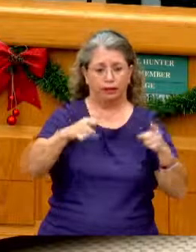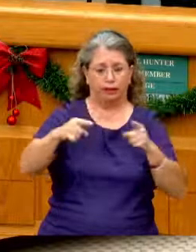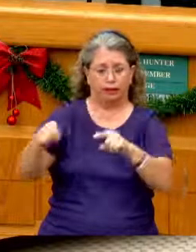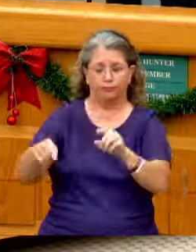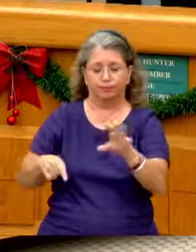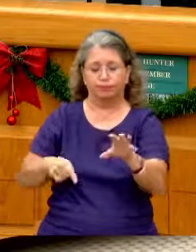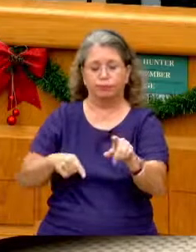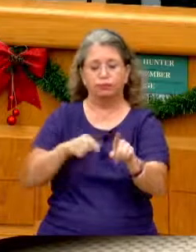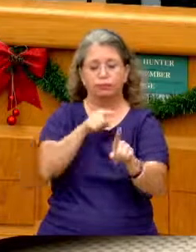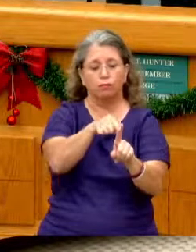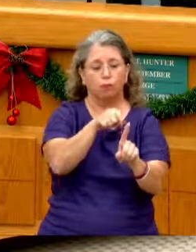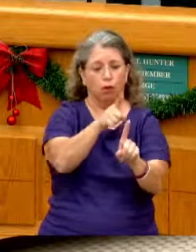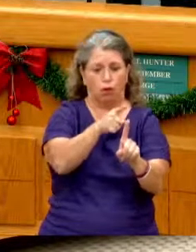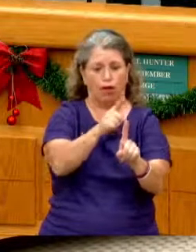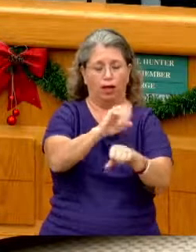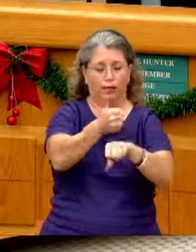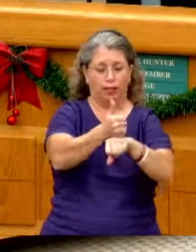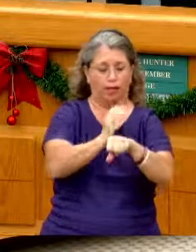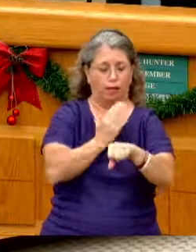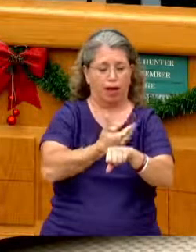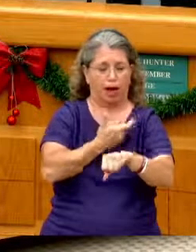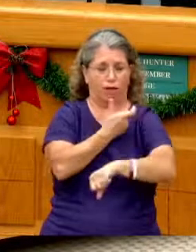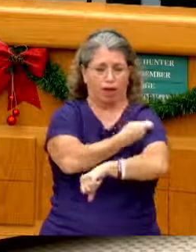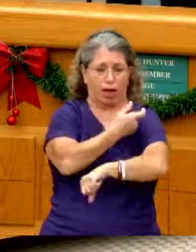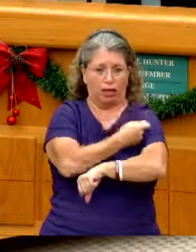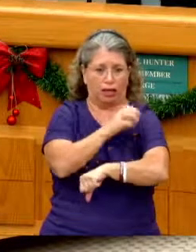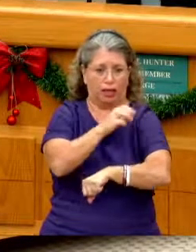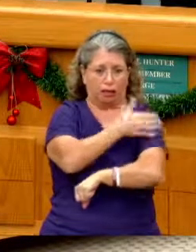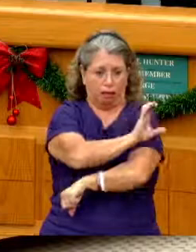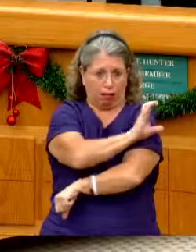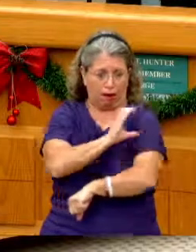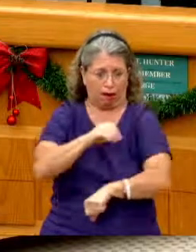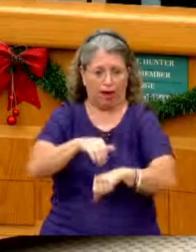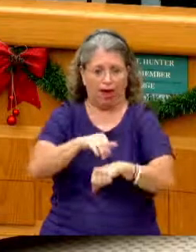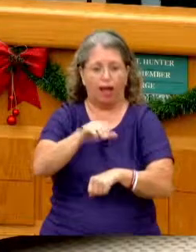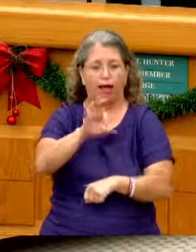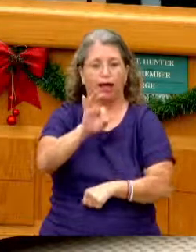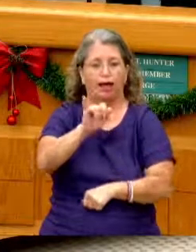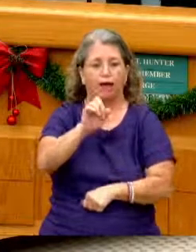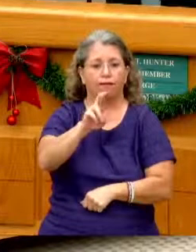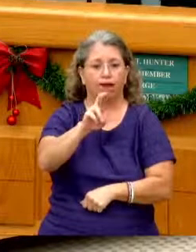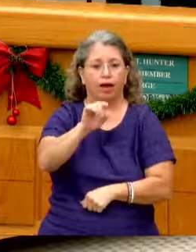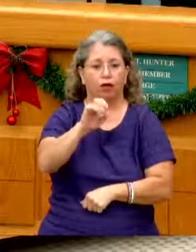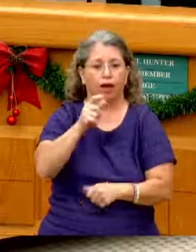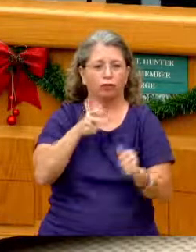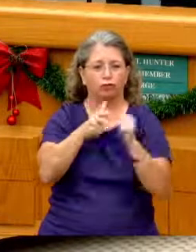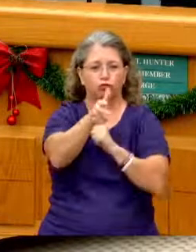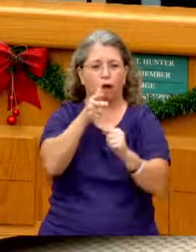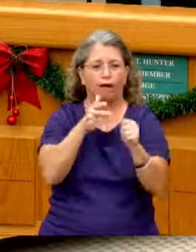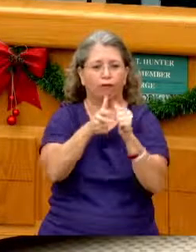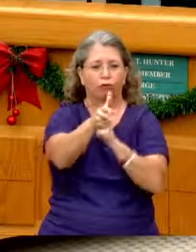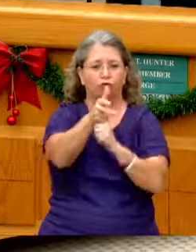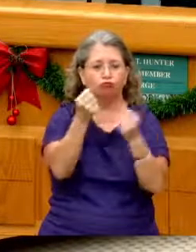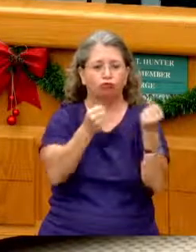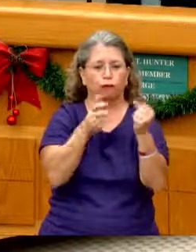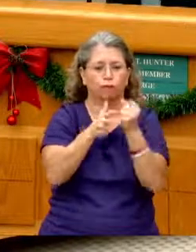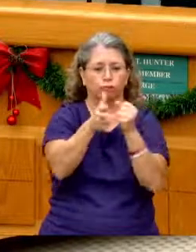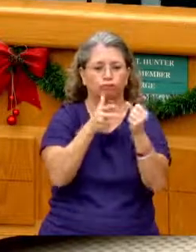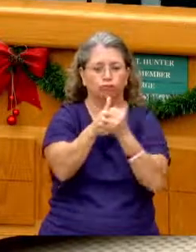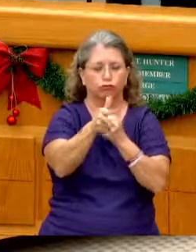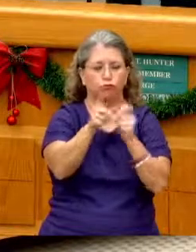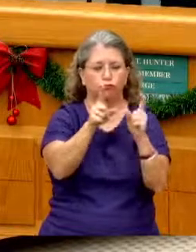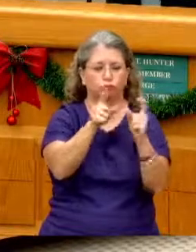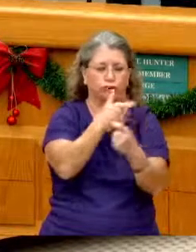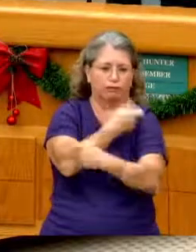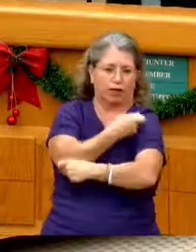effort was to set up our vaccine clinic at the Richard Borchard Fairgrounds via a drive-through. The clinic provided vaccines to all